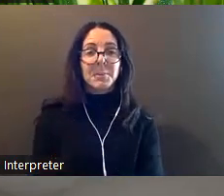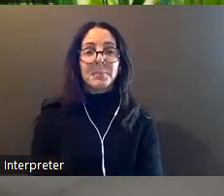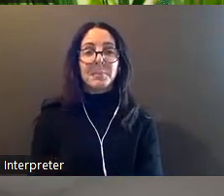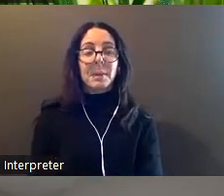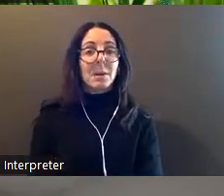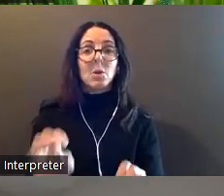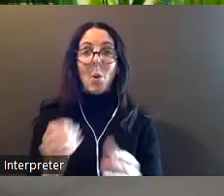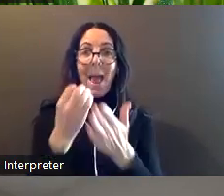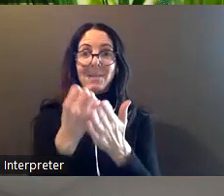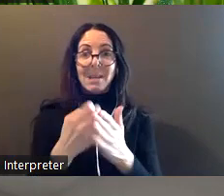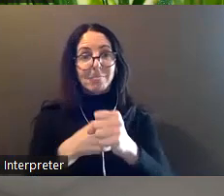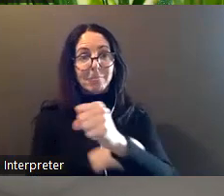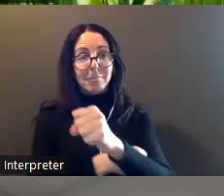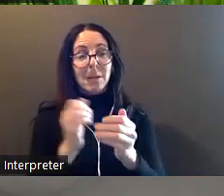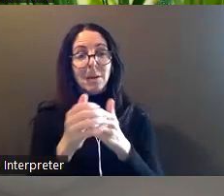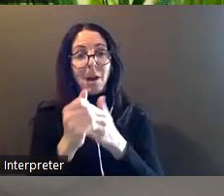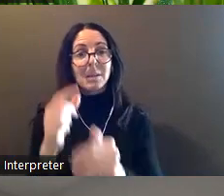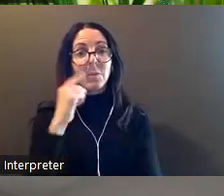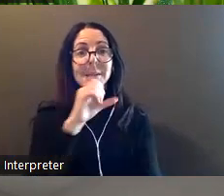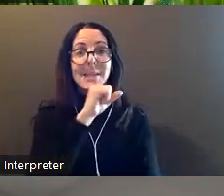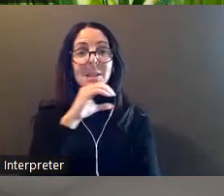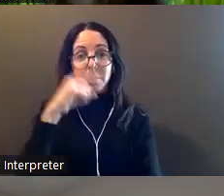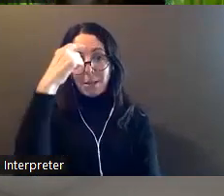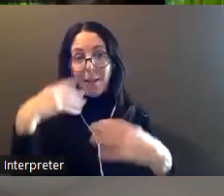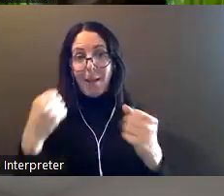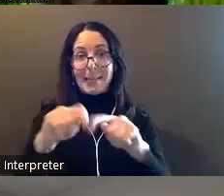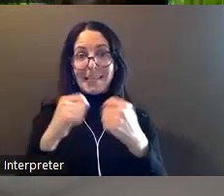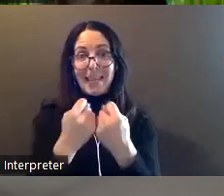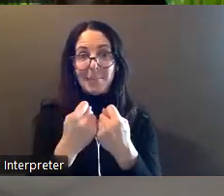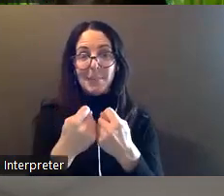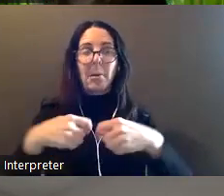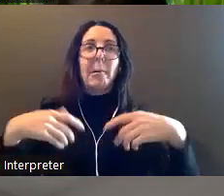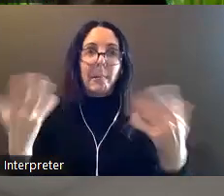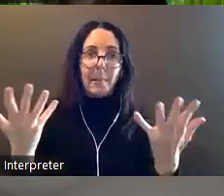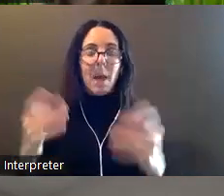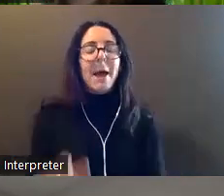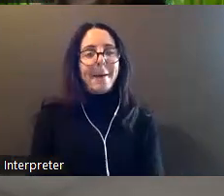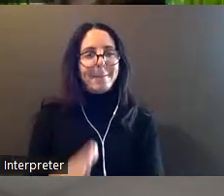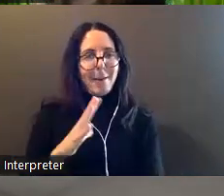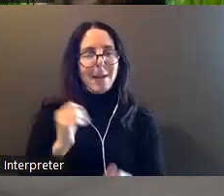evidence-based guidance for specialized seniors mental health teams, we set out to develop our own.